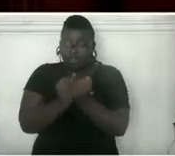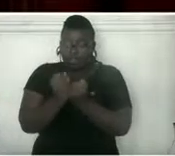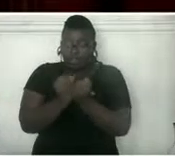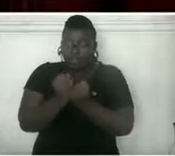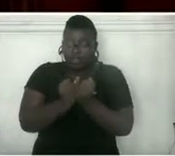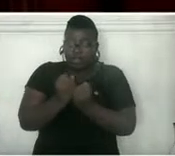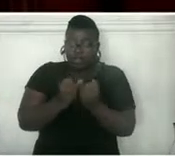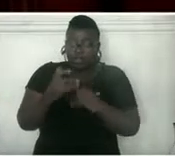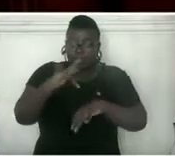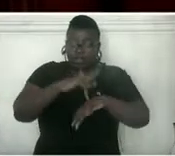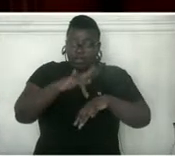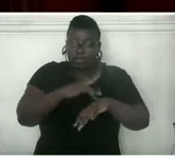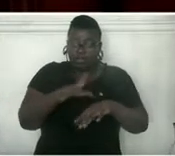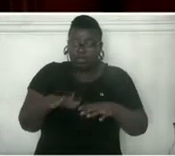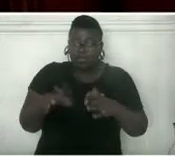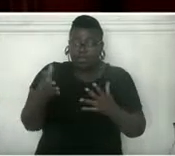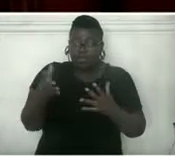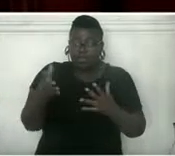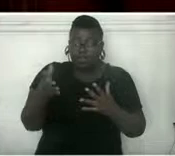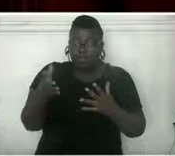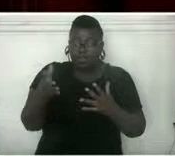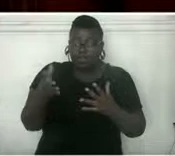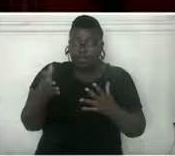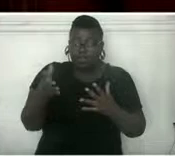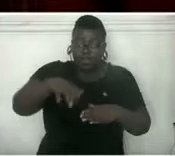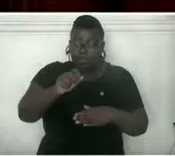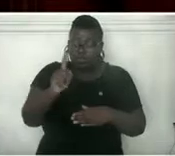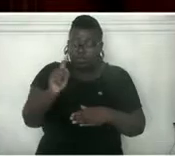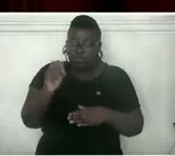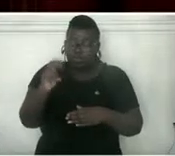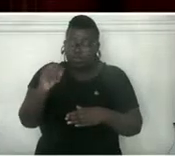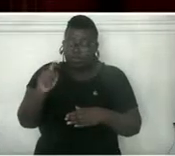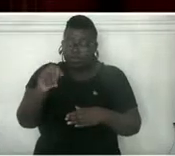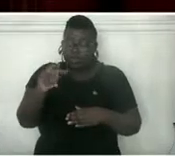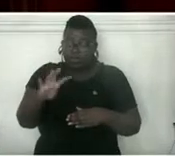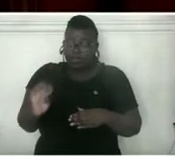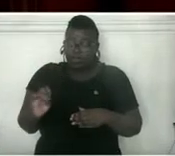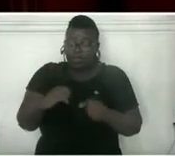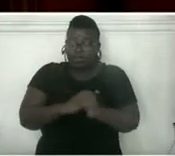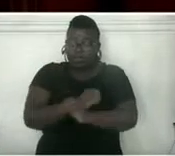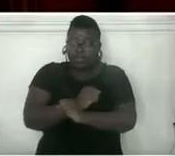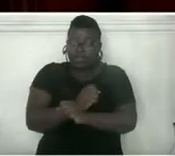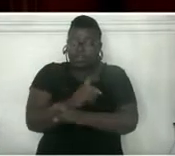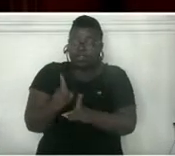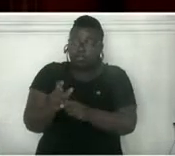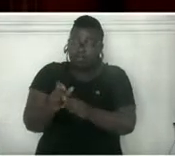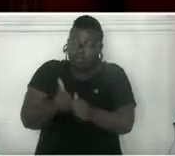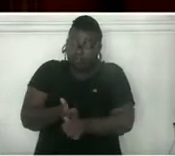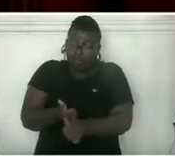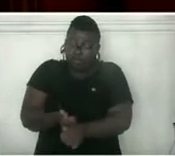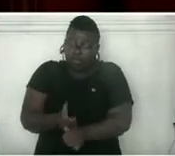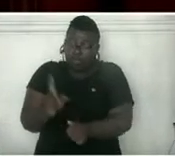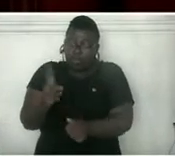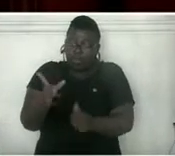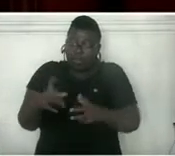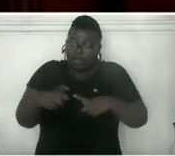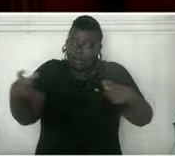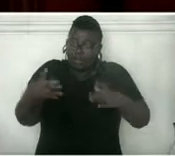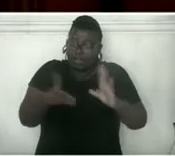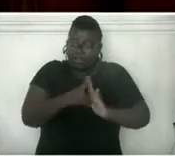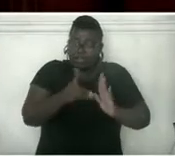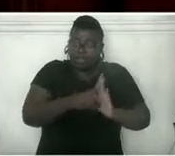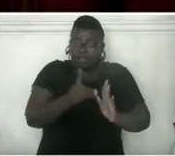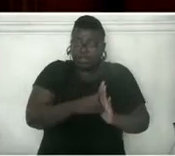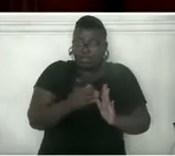position within the automotive industry. The first phase will then be followed by a larger development of